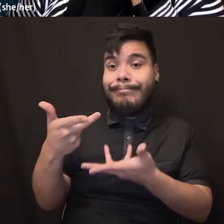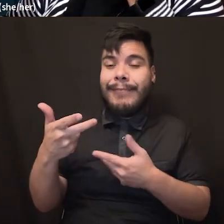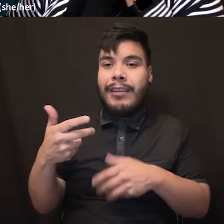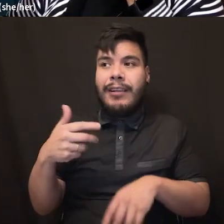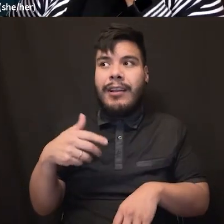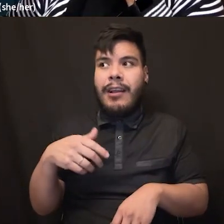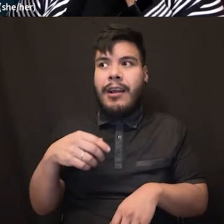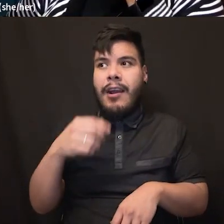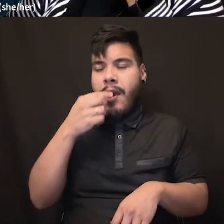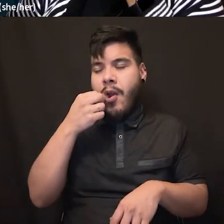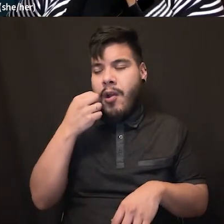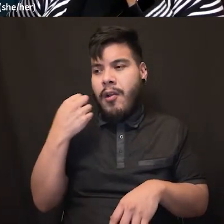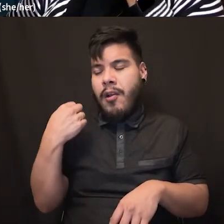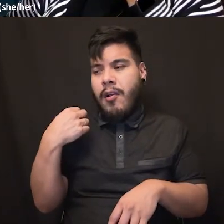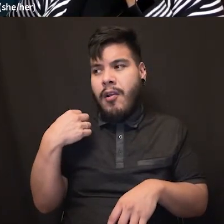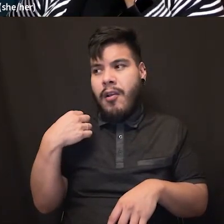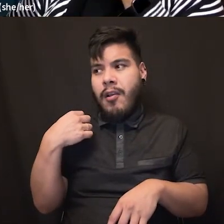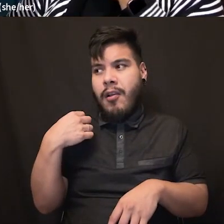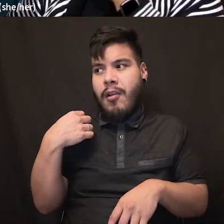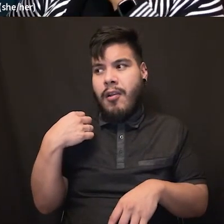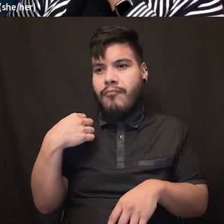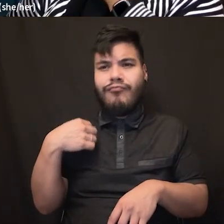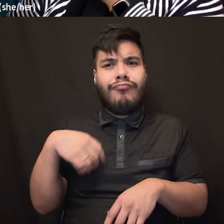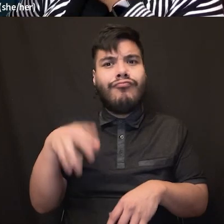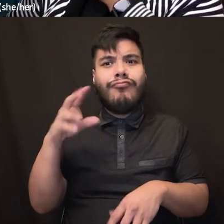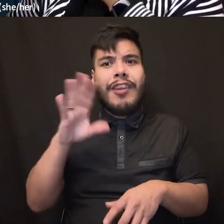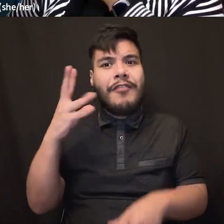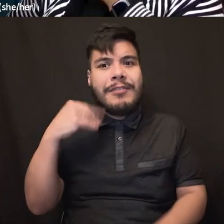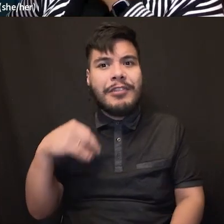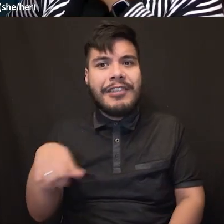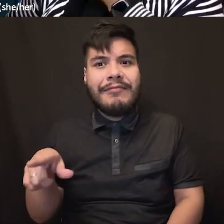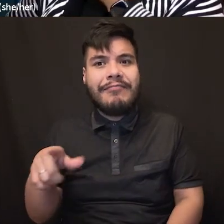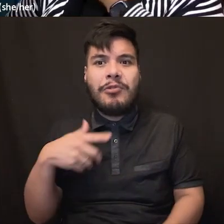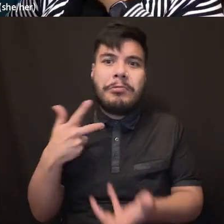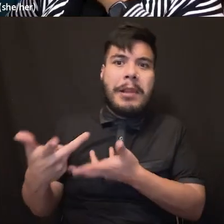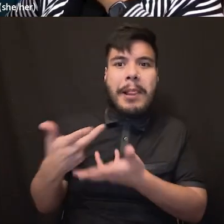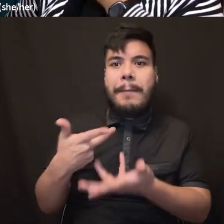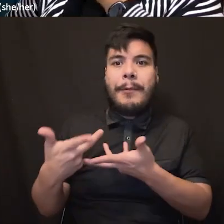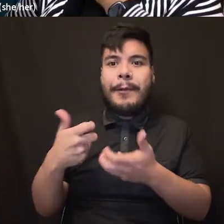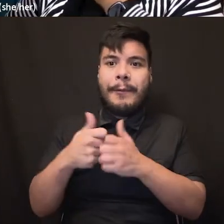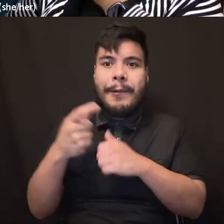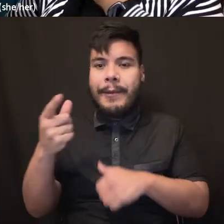I don't think I have. I don't think I've had an opportunity to collaborate with a costume designer,